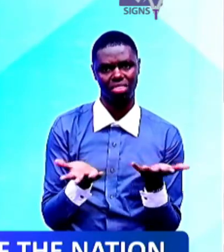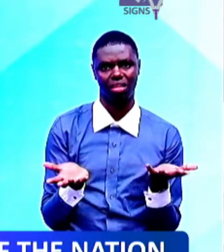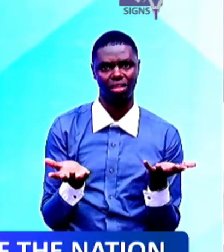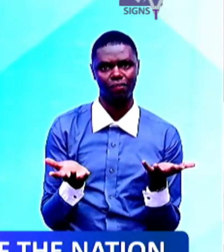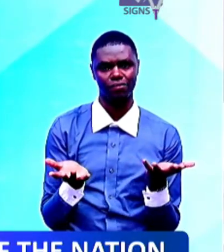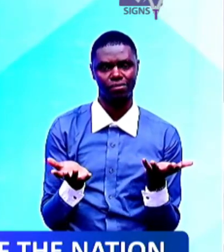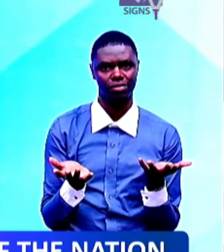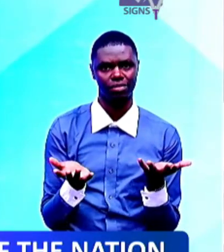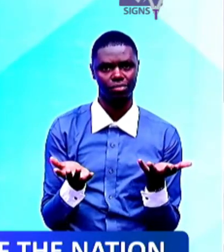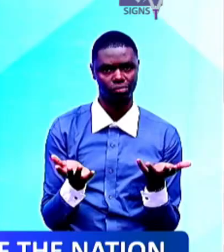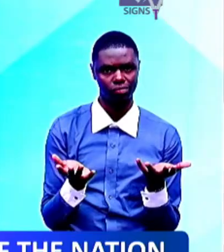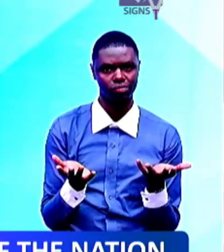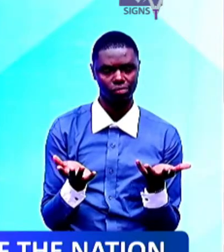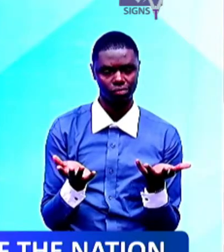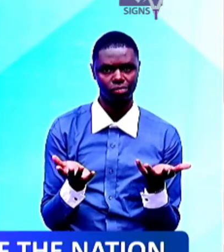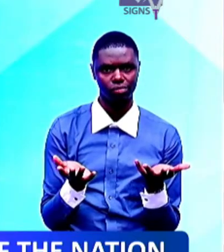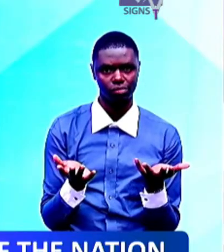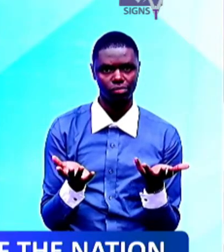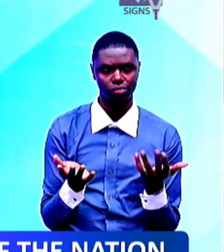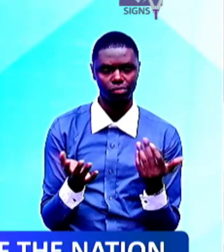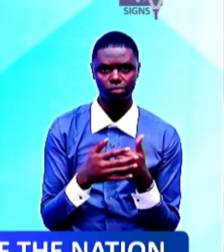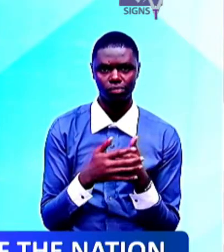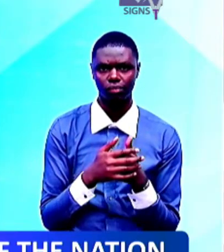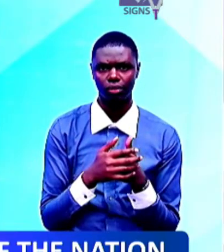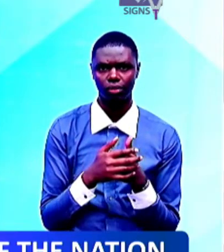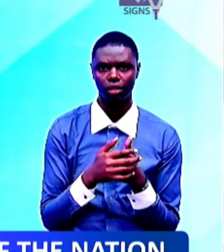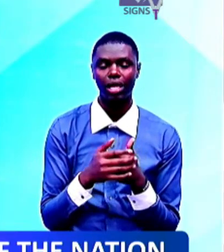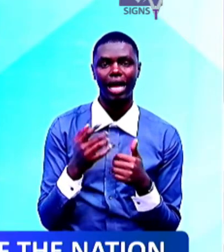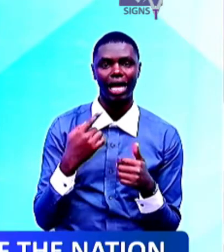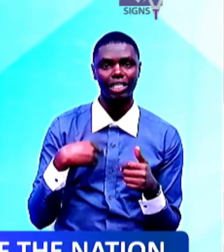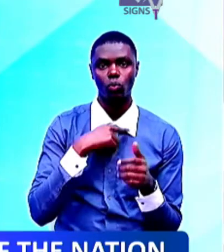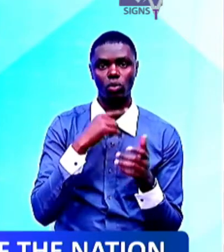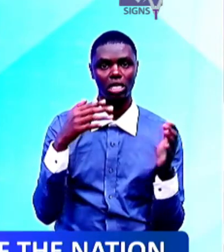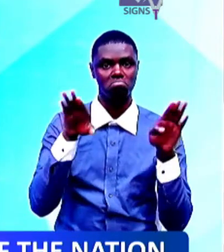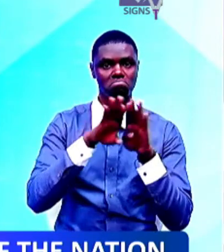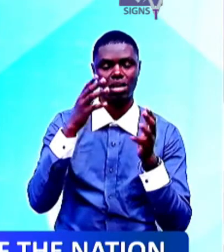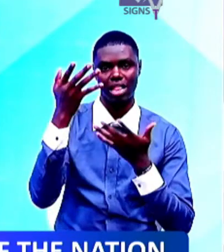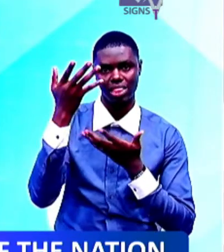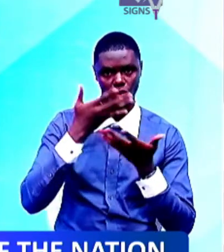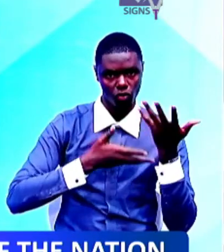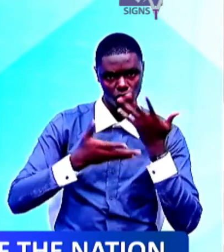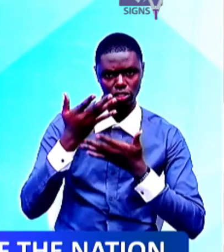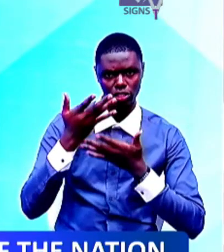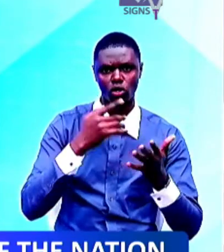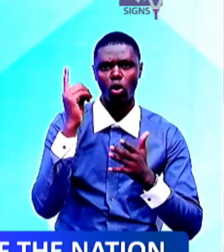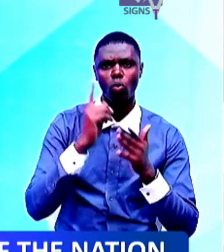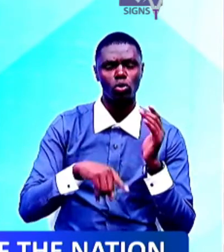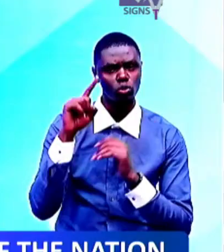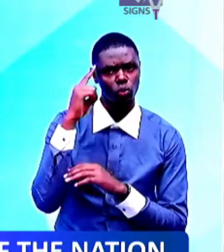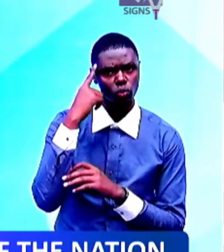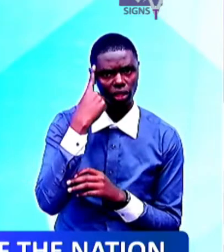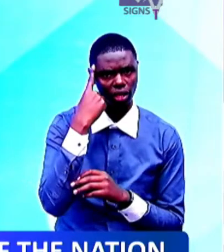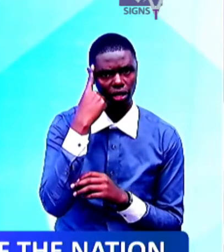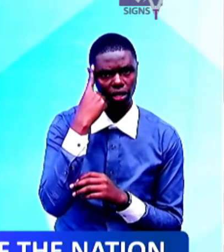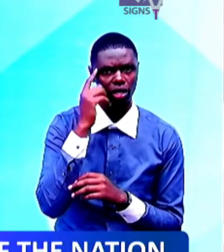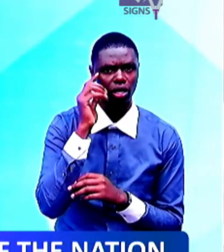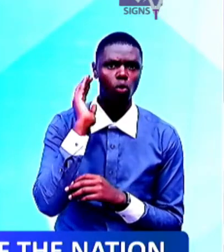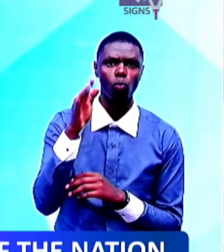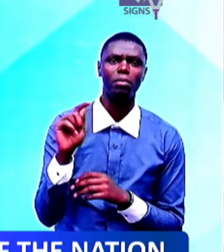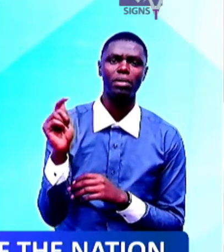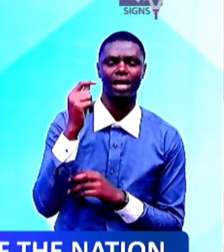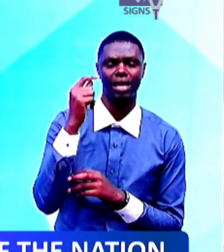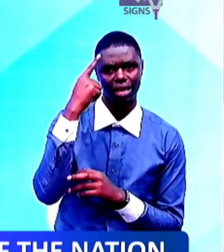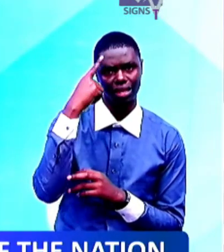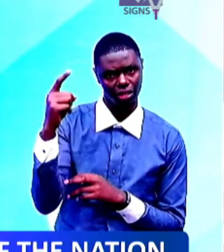identified its dream. And as we're winding up this conversation, what do you think would be the Kenyan